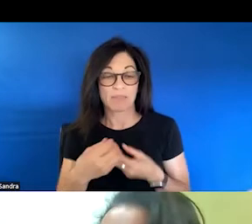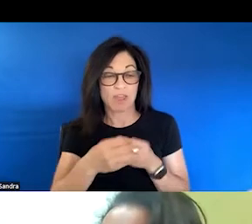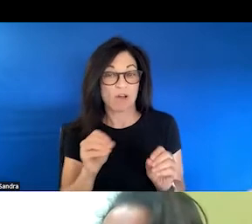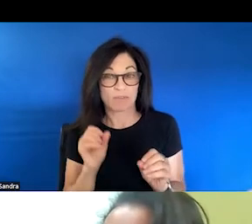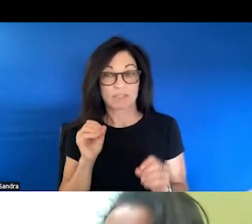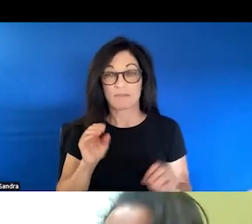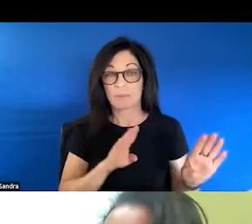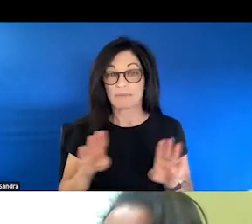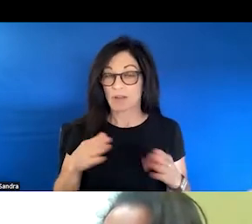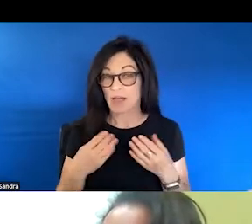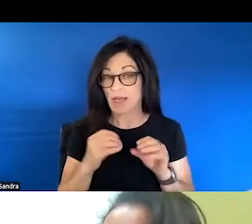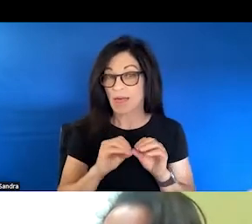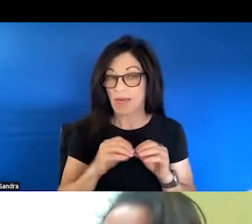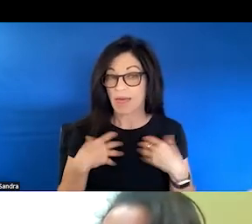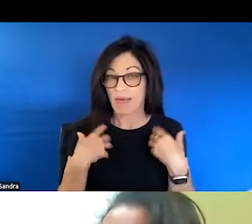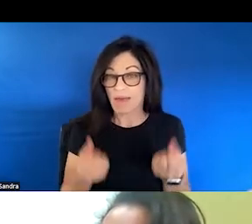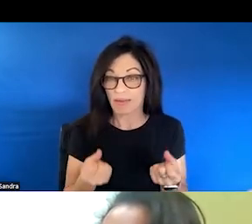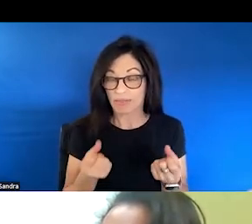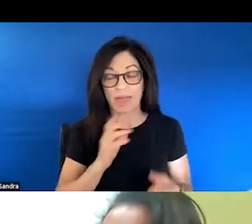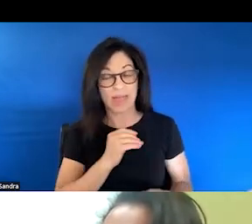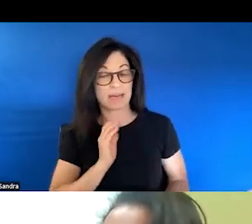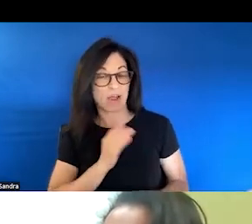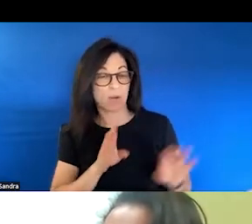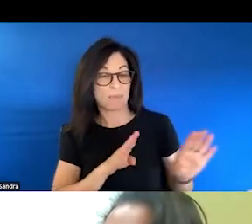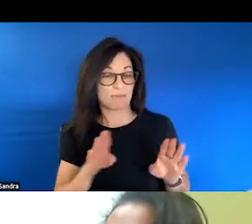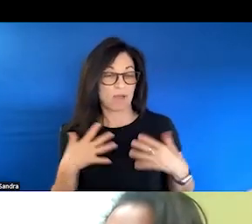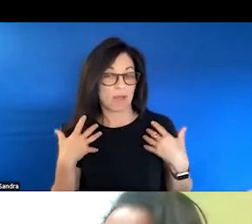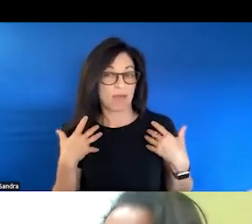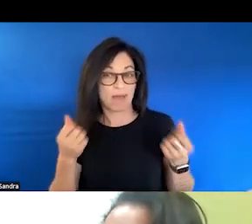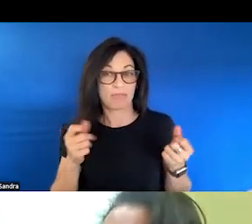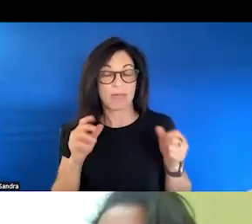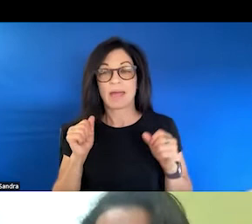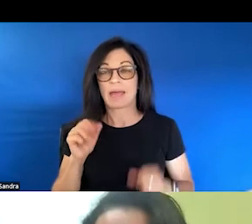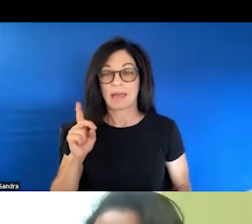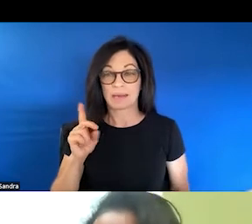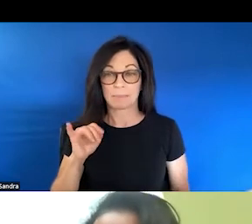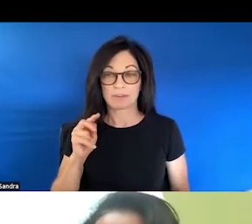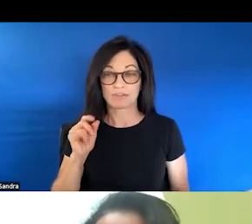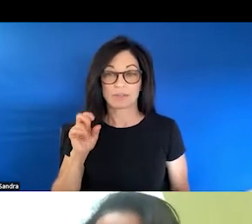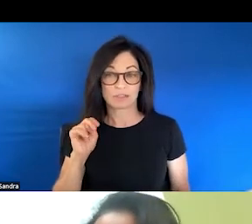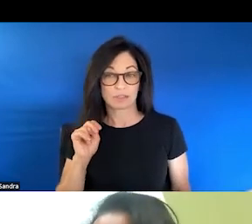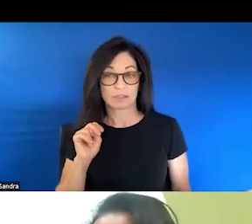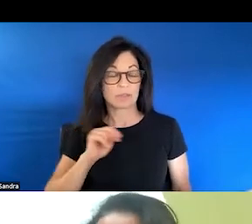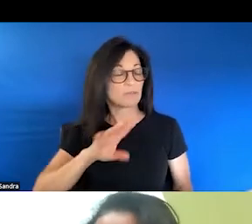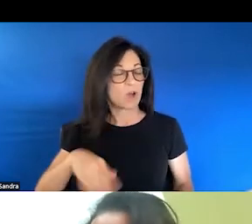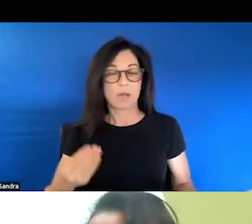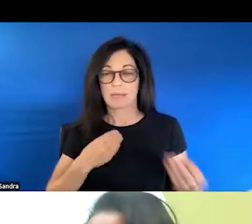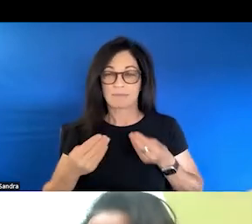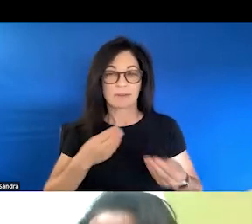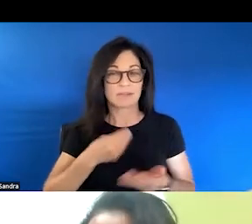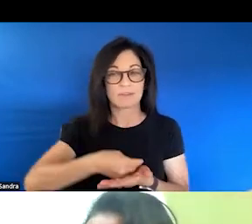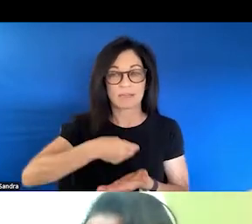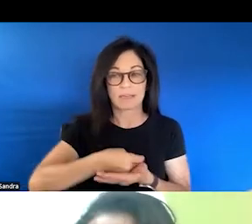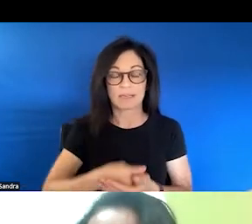of Behavioral Health and our Behavioral Health Administration have all given us funding. And I must